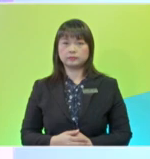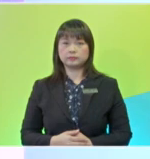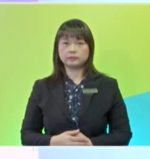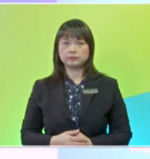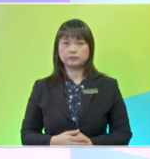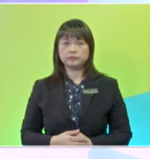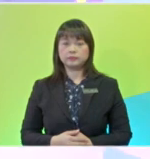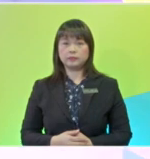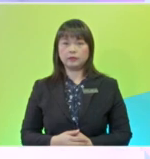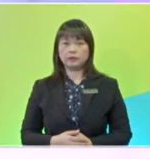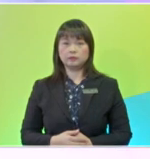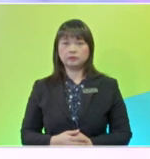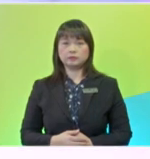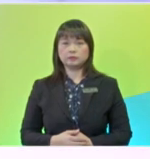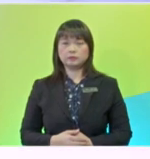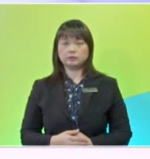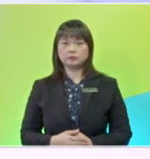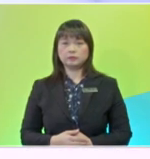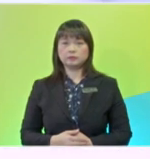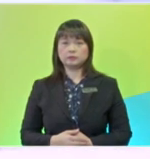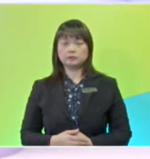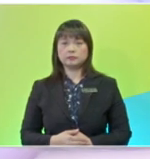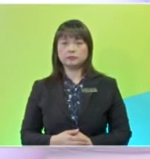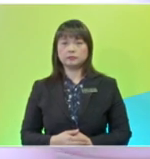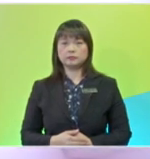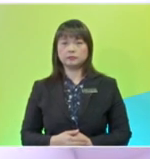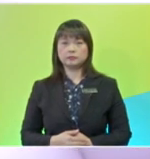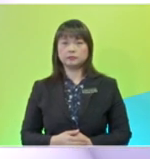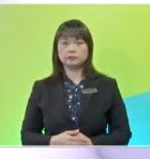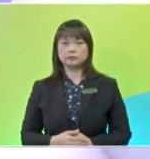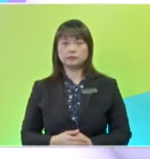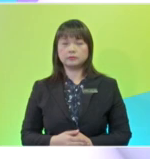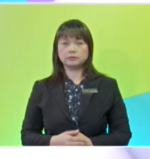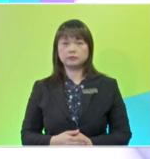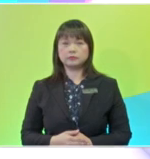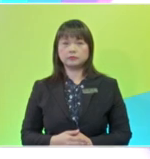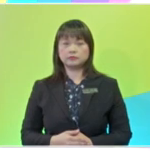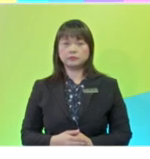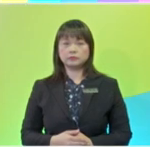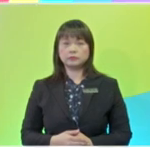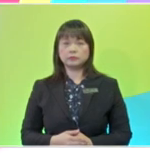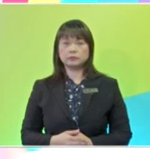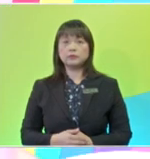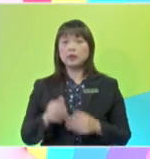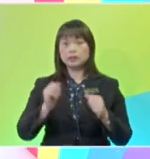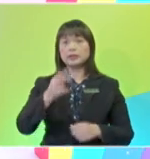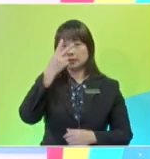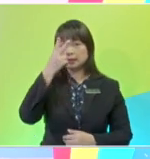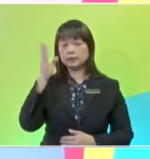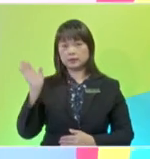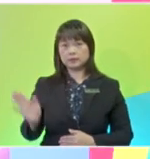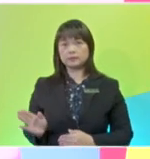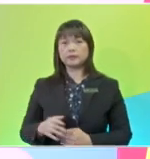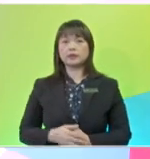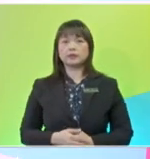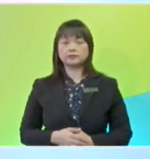Okay. Okay. Right. Then we'll move into the crescent, which is you see everything is slowly getting darker and darker, right?